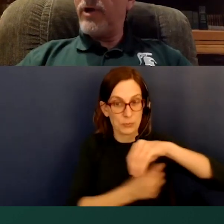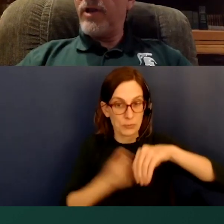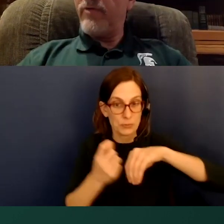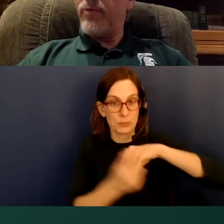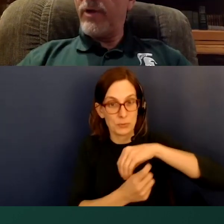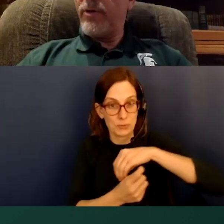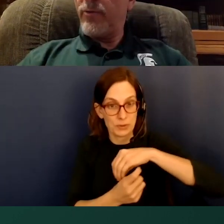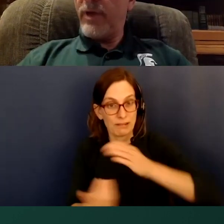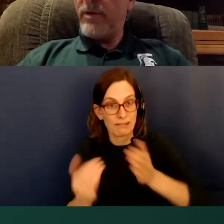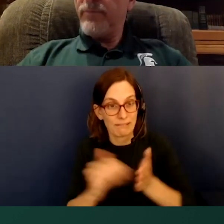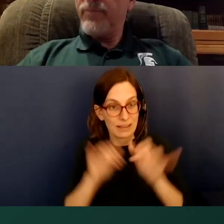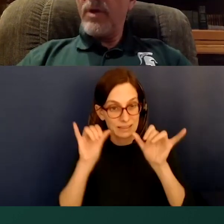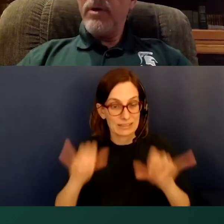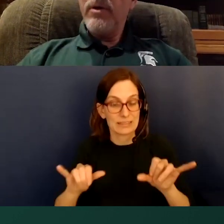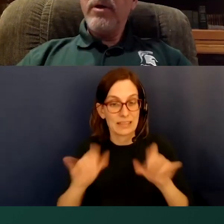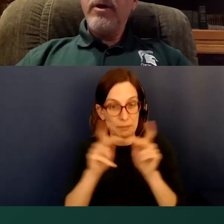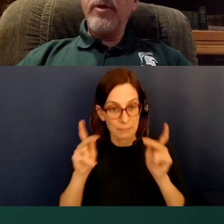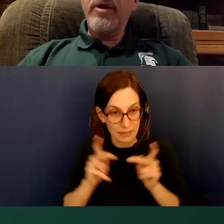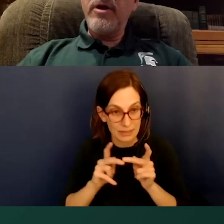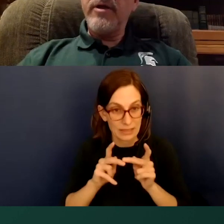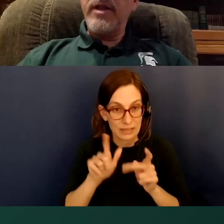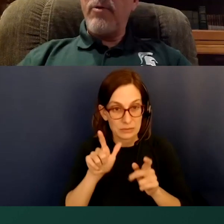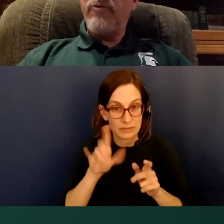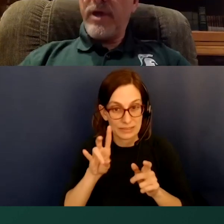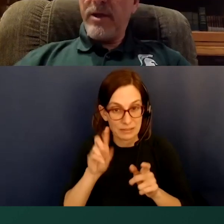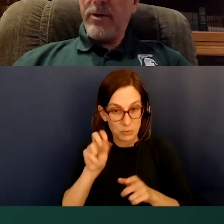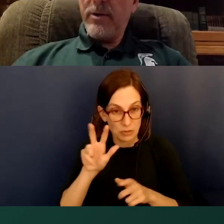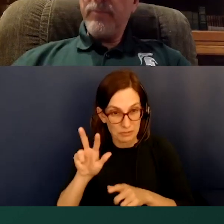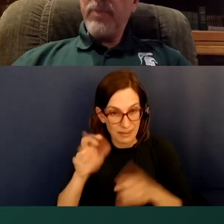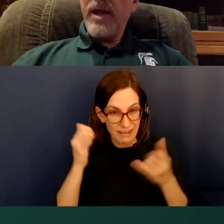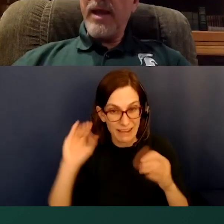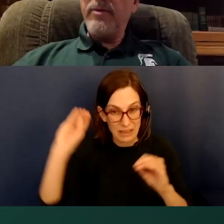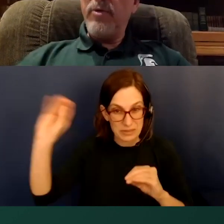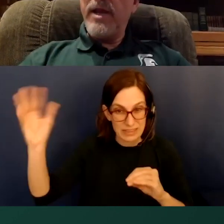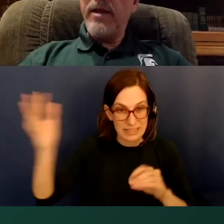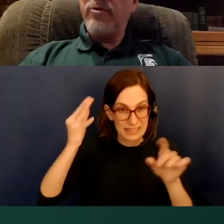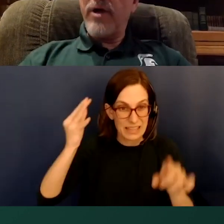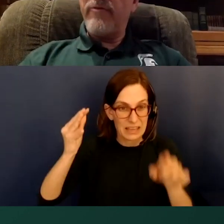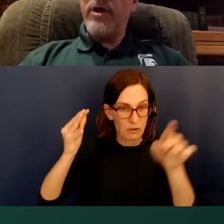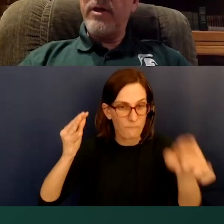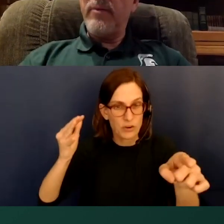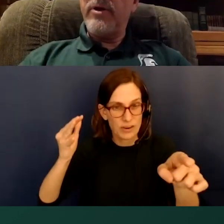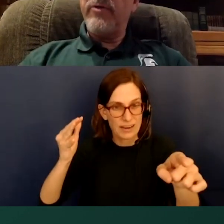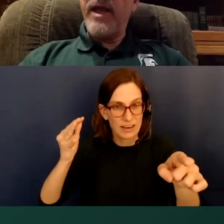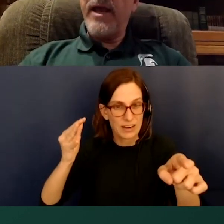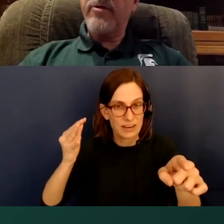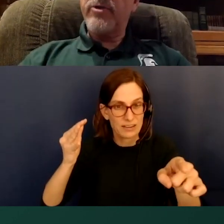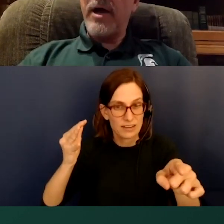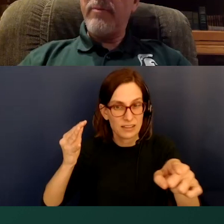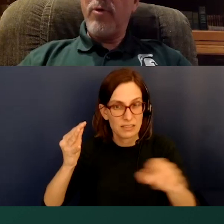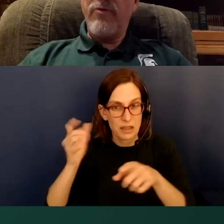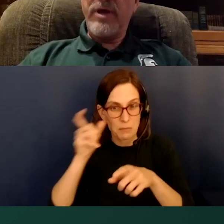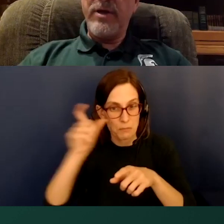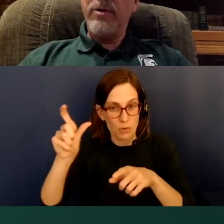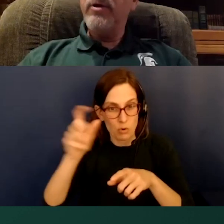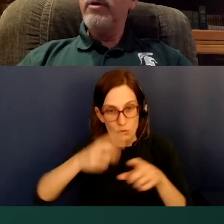at 27.3, the sun is now over here, and the moon has to travel a little bit of an extra